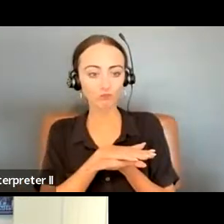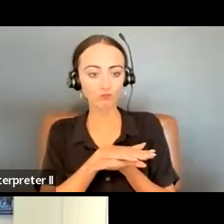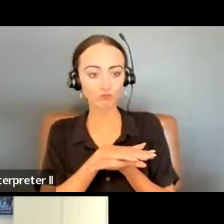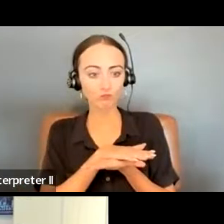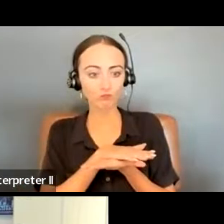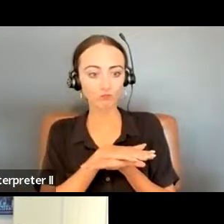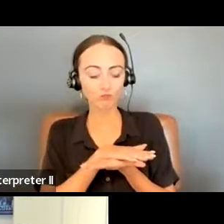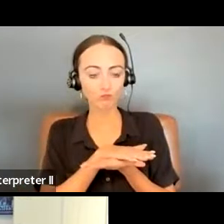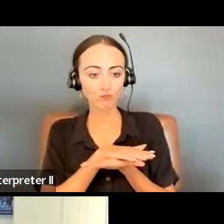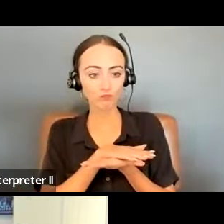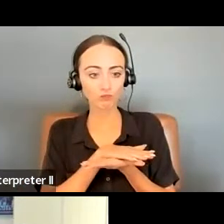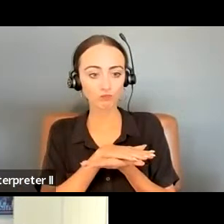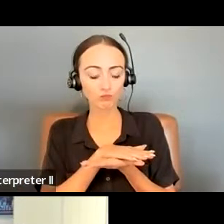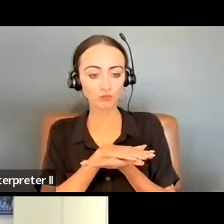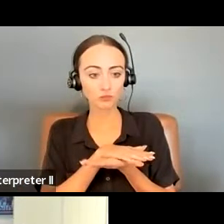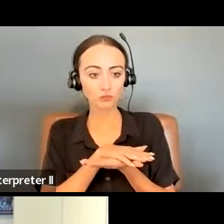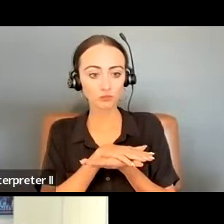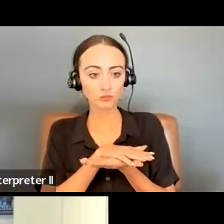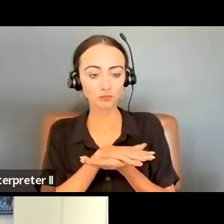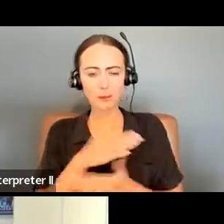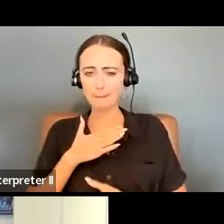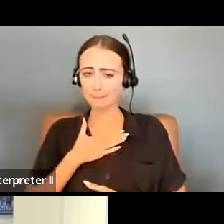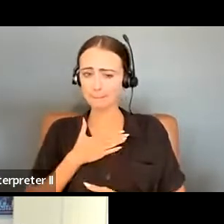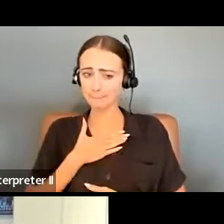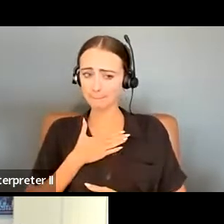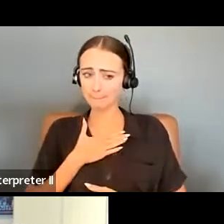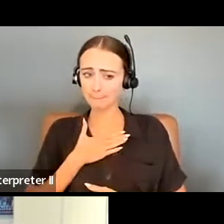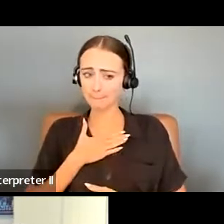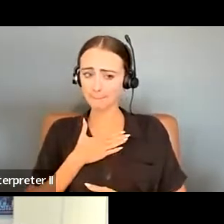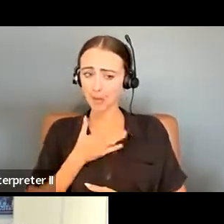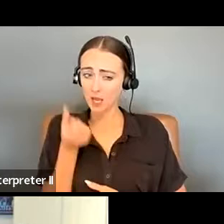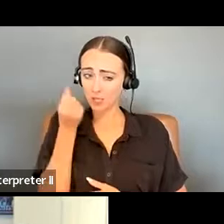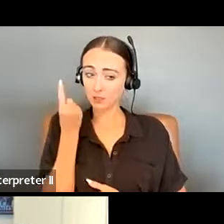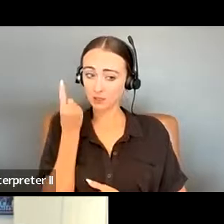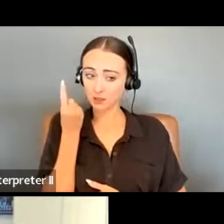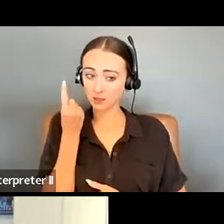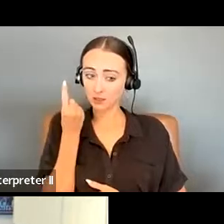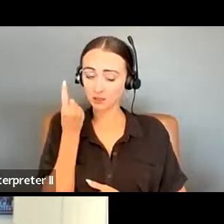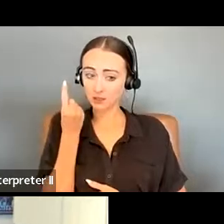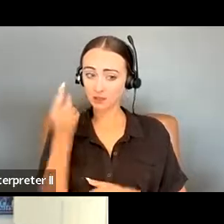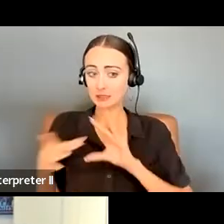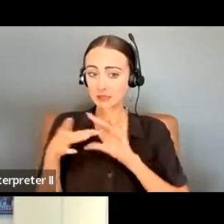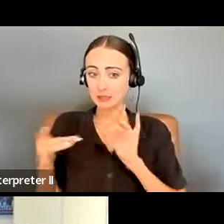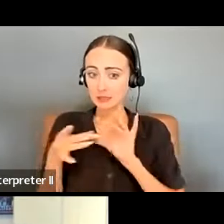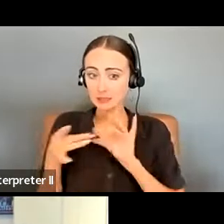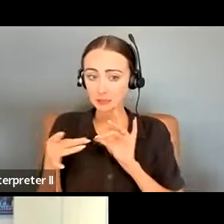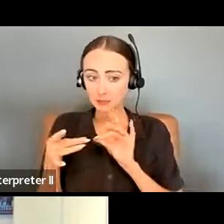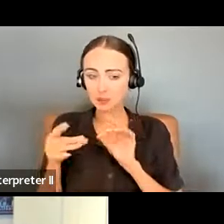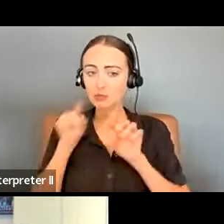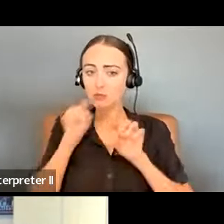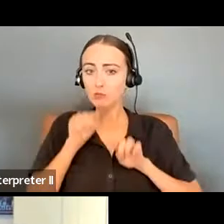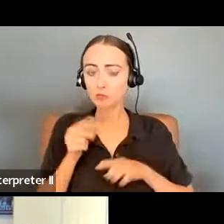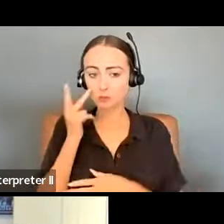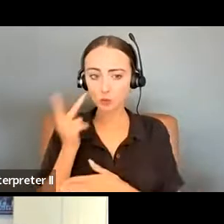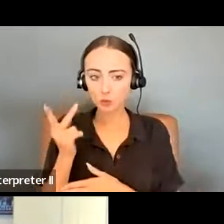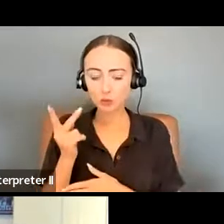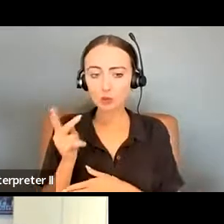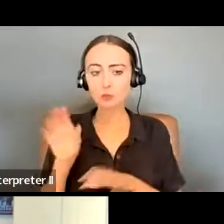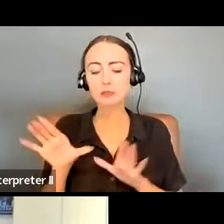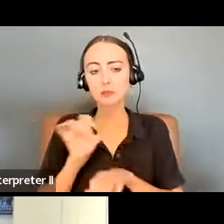And it, my recollection is that the testimony and input we got, and we did some work